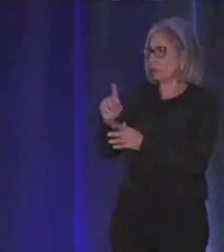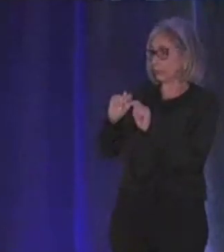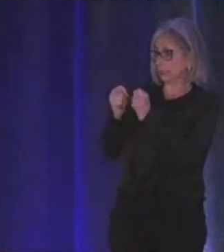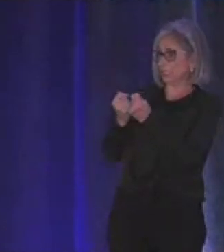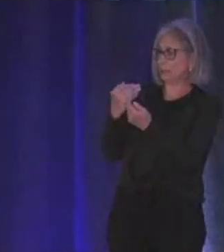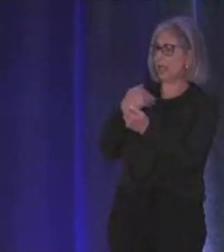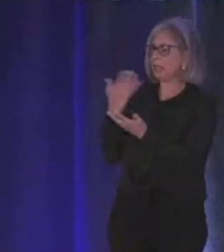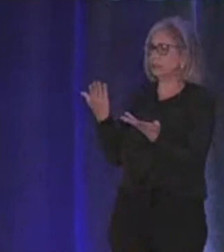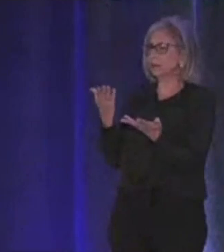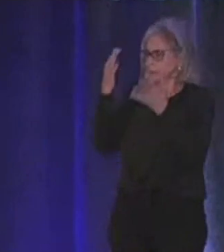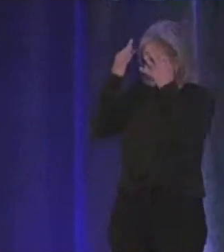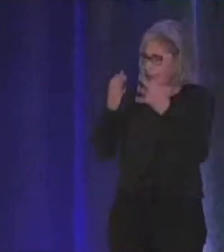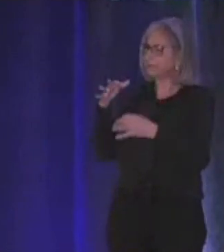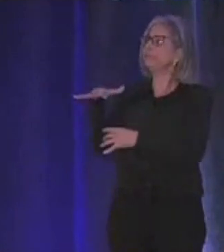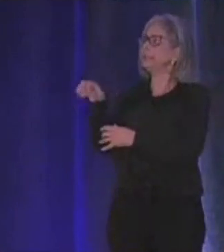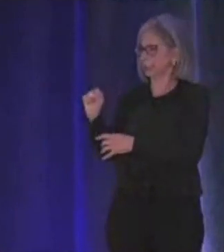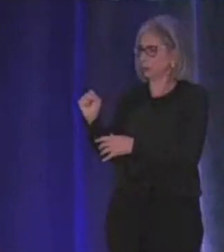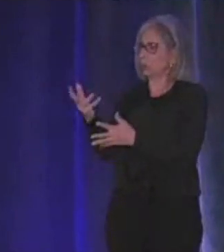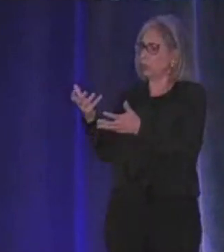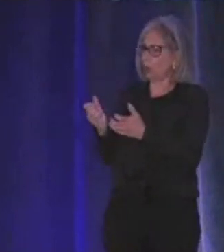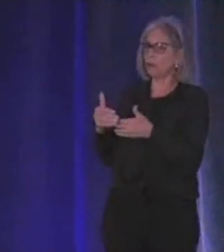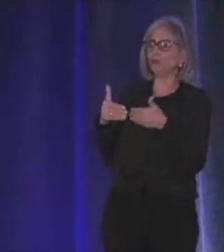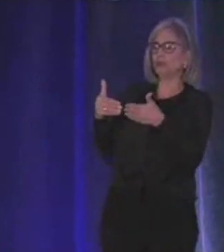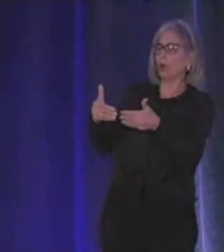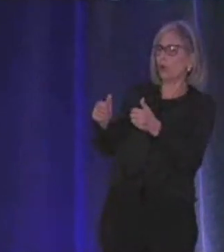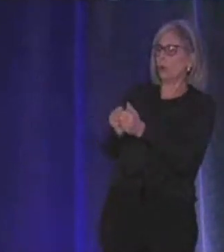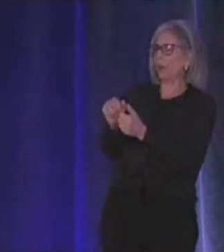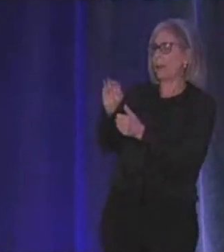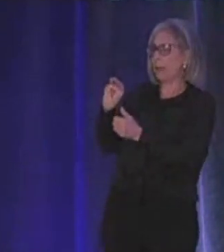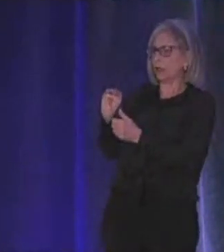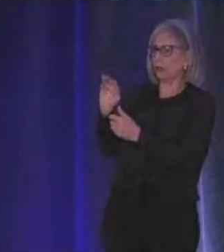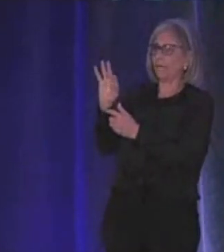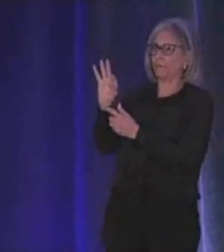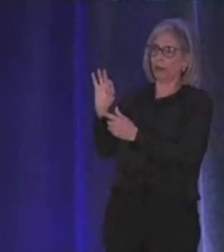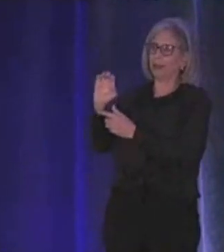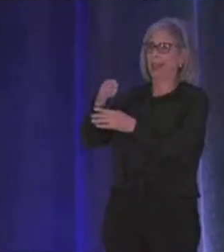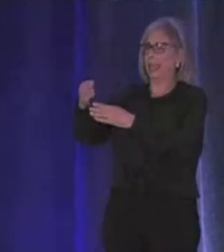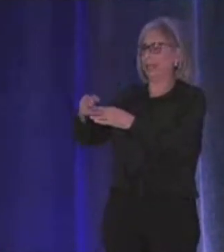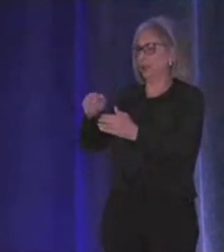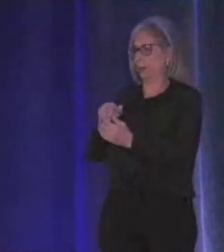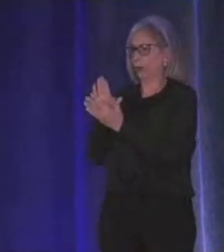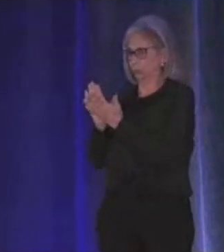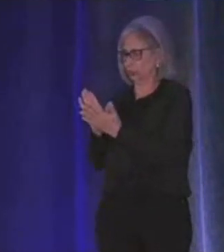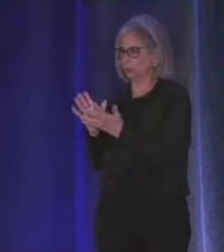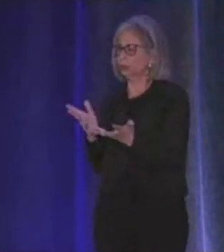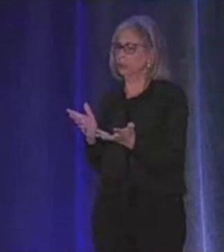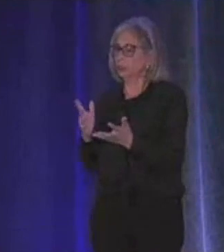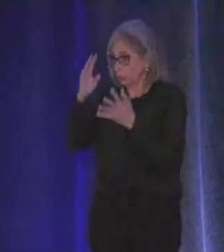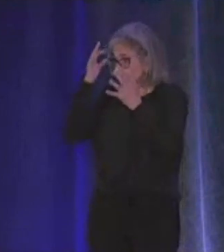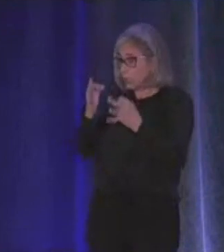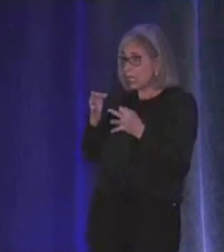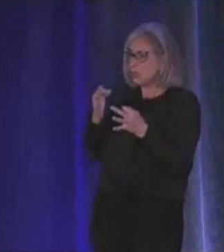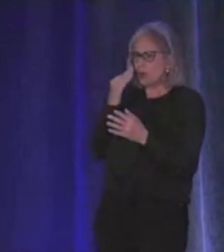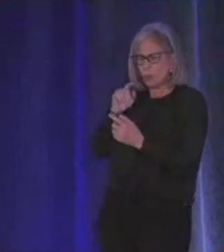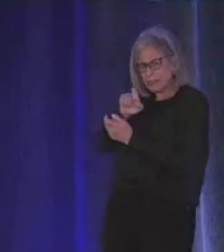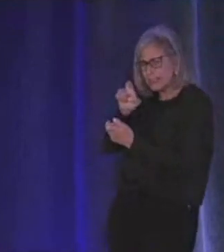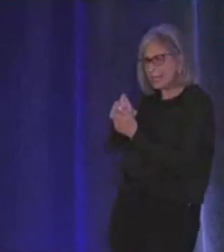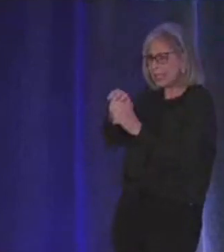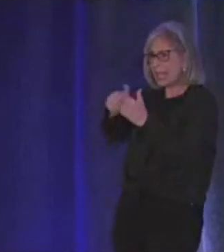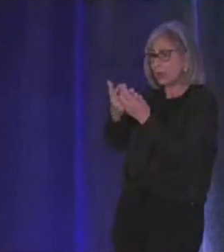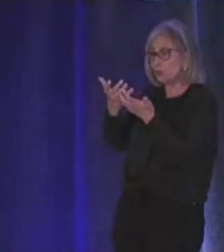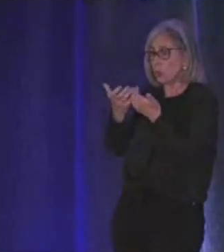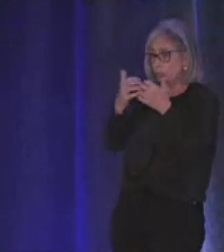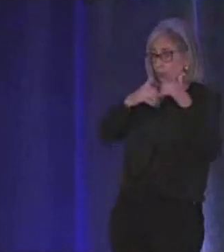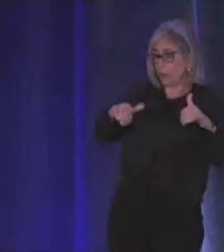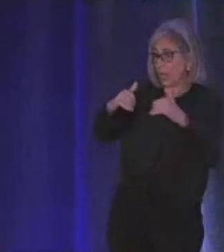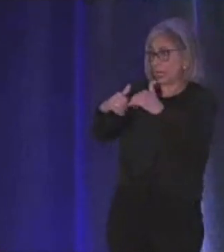has decided, yes, we want to go with the micro front-end approach. You've decided that you know exactly how you want to divide